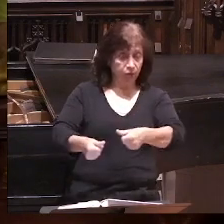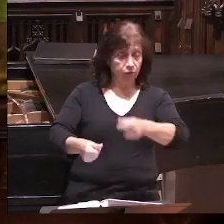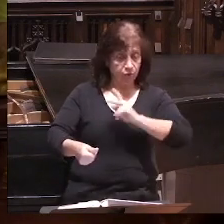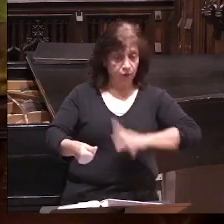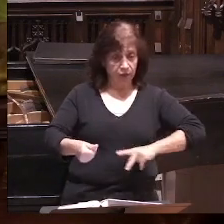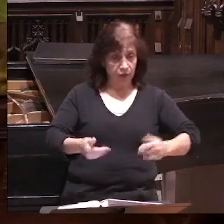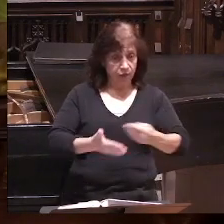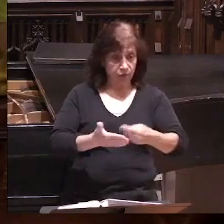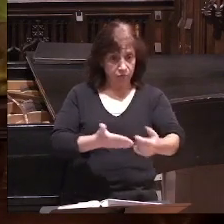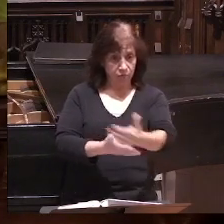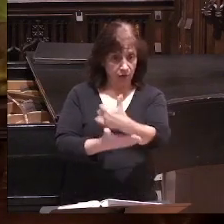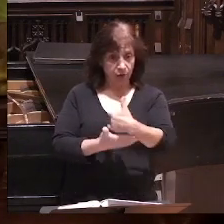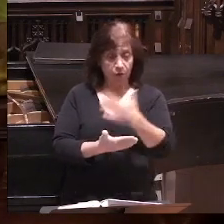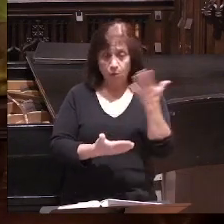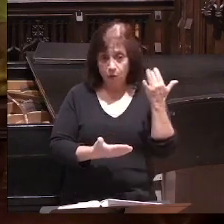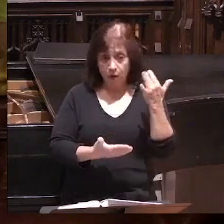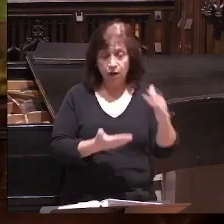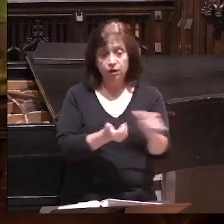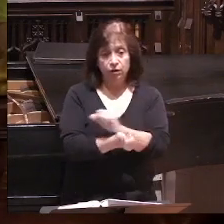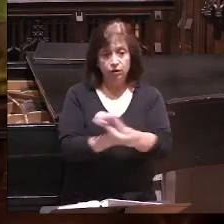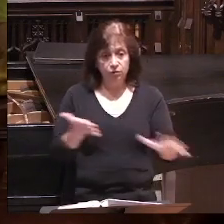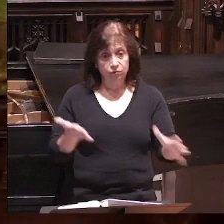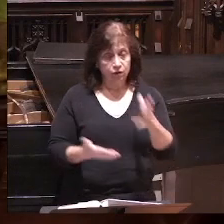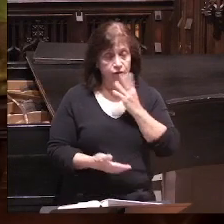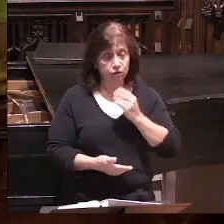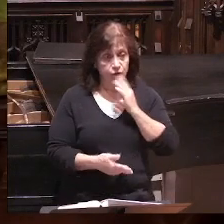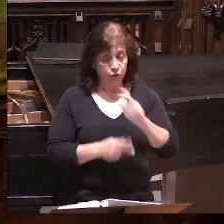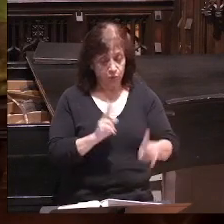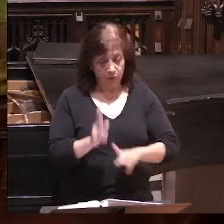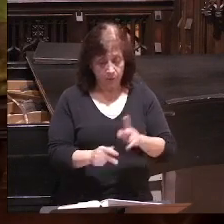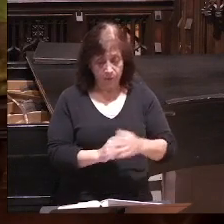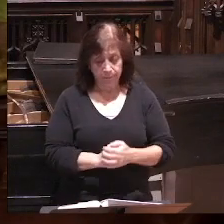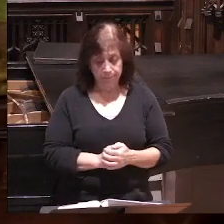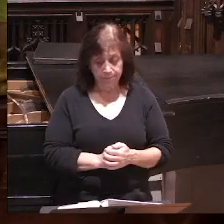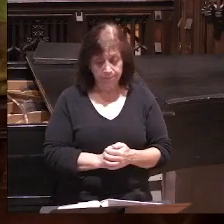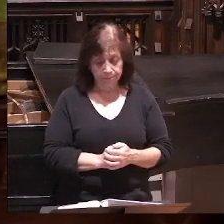treasuries for the destruction of the Jews.